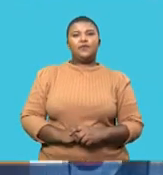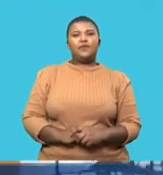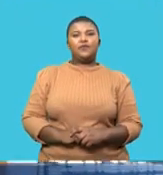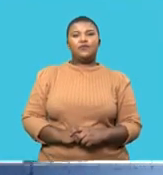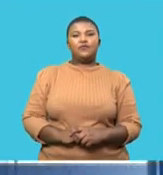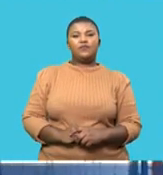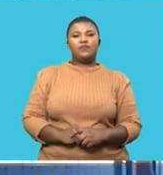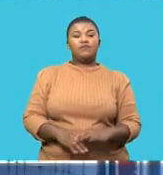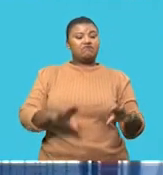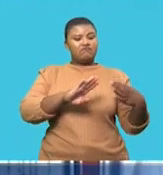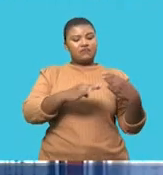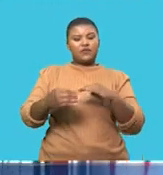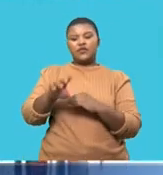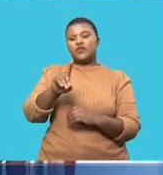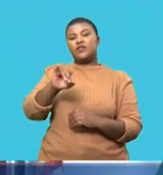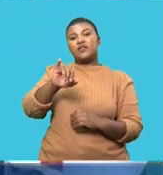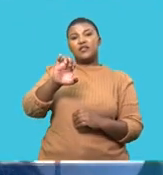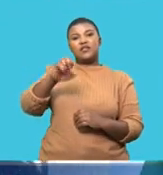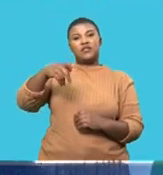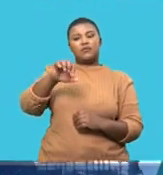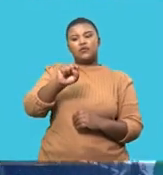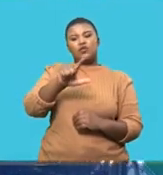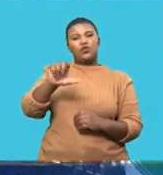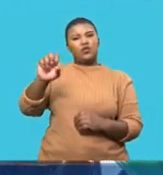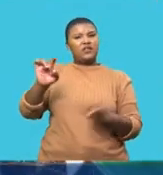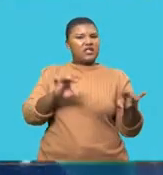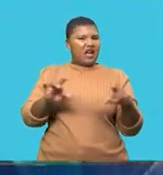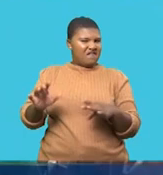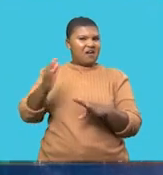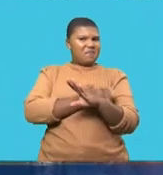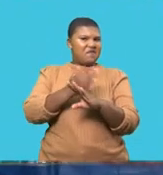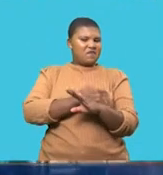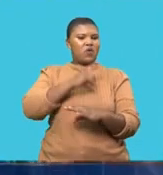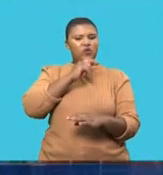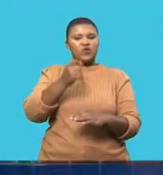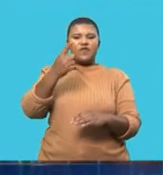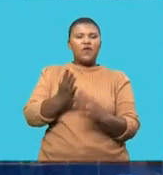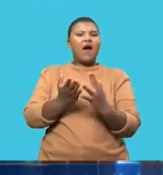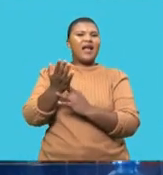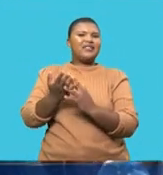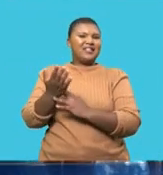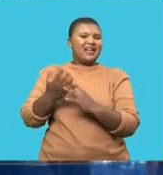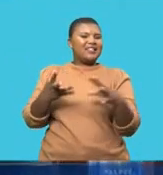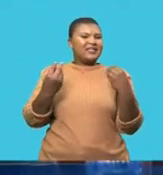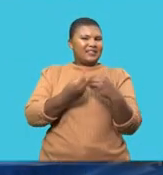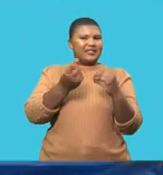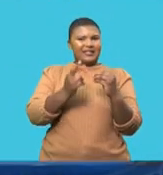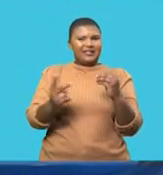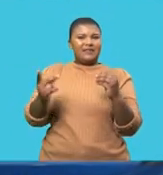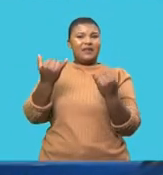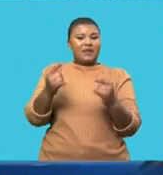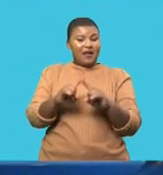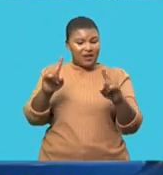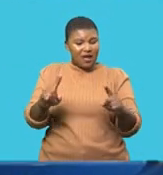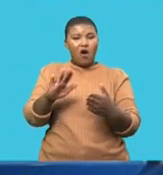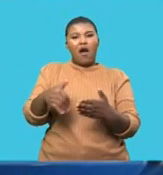ba Diepsloot ba lebane le mathata a mangata a phano ya ditshebeletso a mmuso o tlamehang go ba tshehetsa ka ona